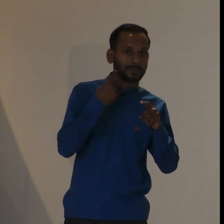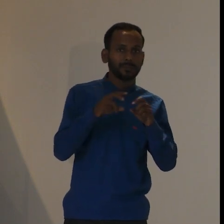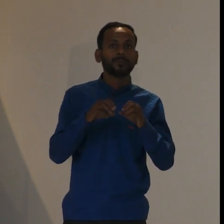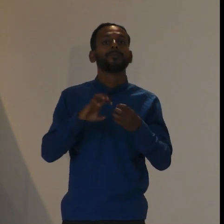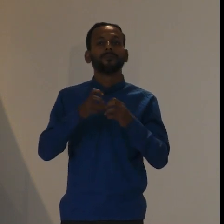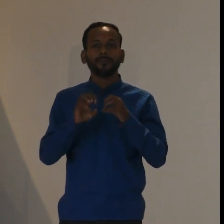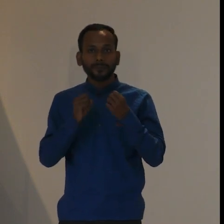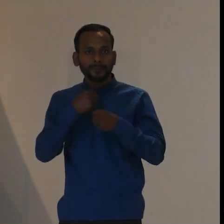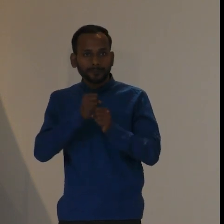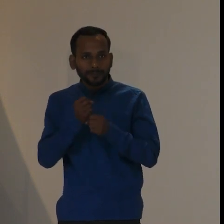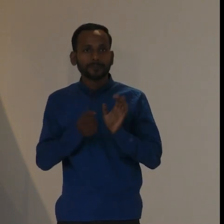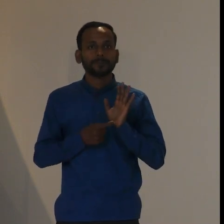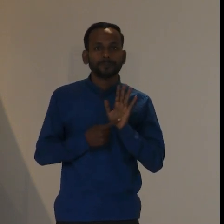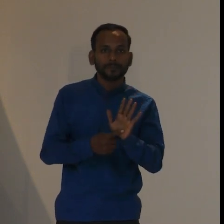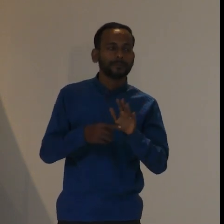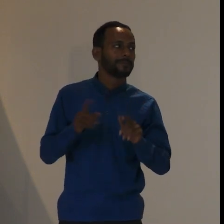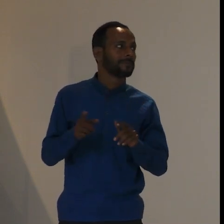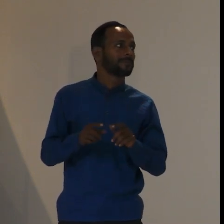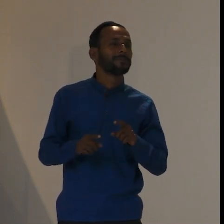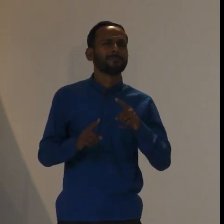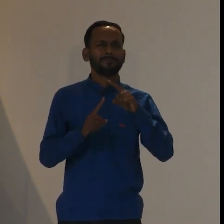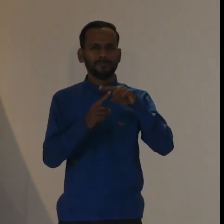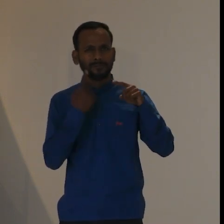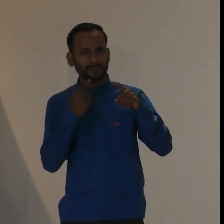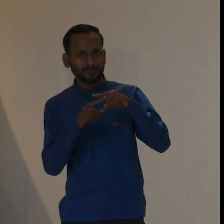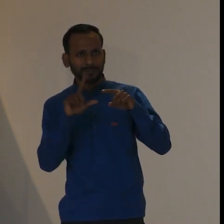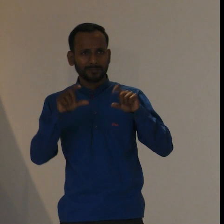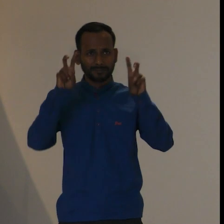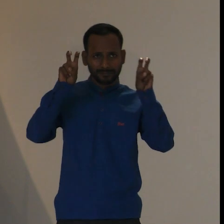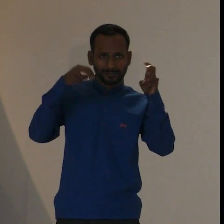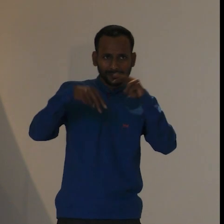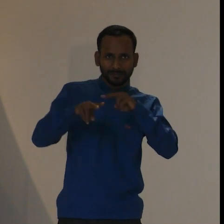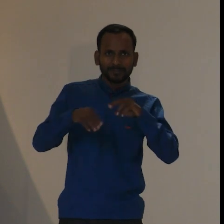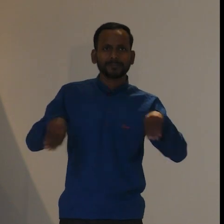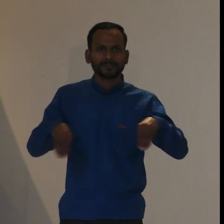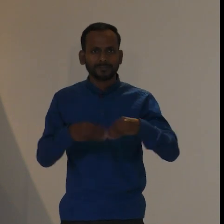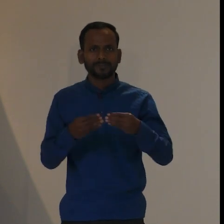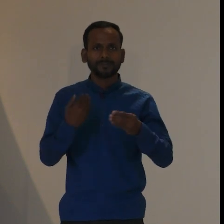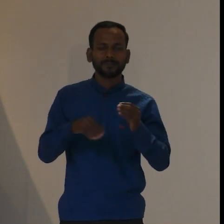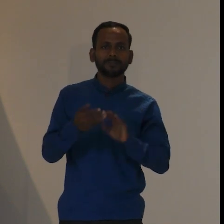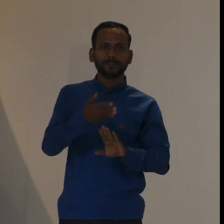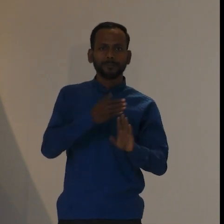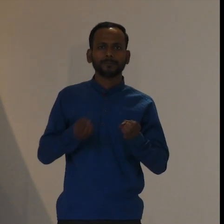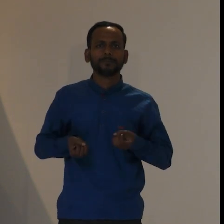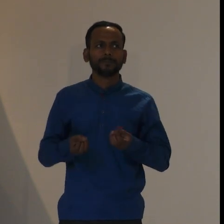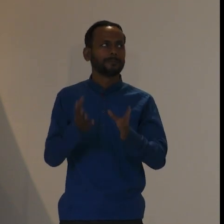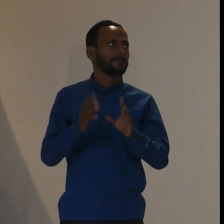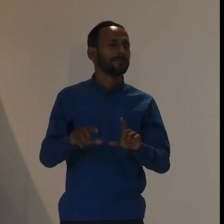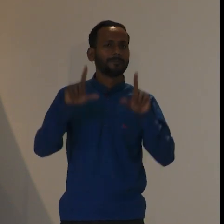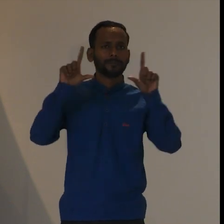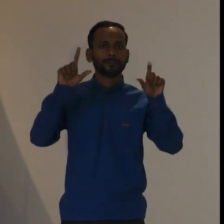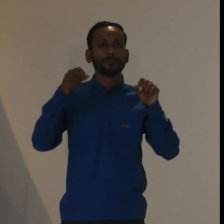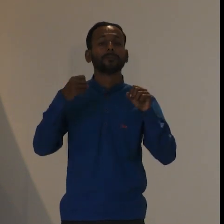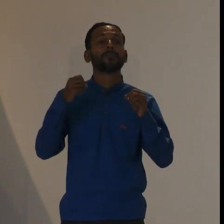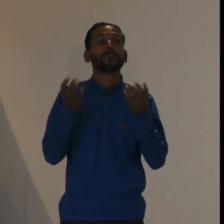production, so it's not yet titled. So let's see where these discussions and conversations go before we jump into that. So the objective of the